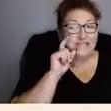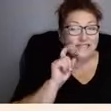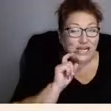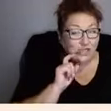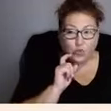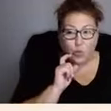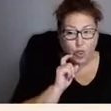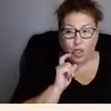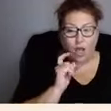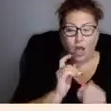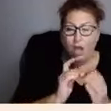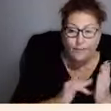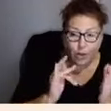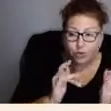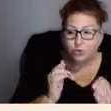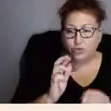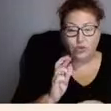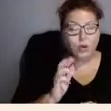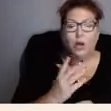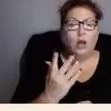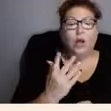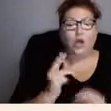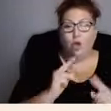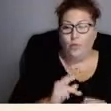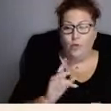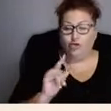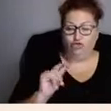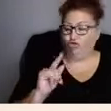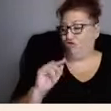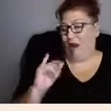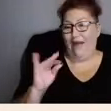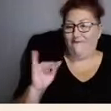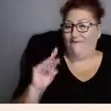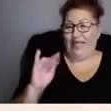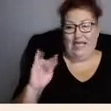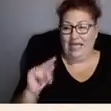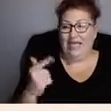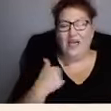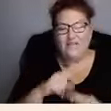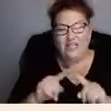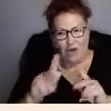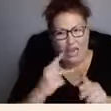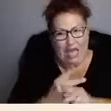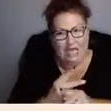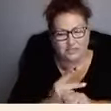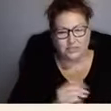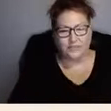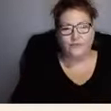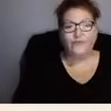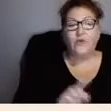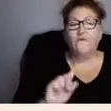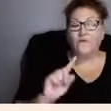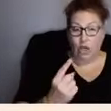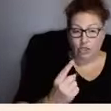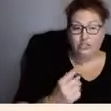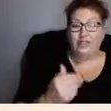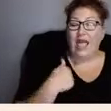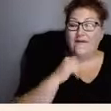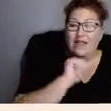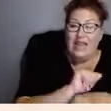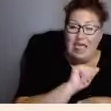abuse or sexual exploitation, human trafficking. There are different forms of human trafficking. First, there's labor